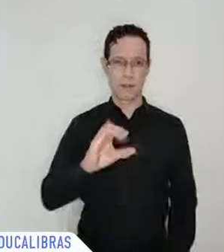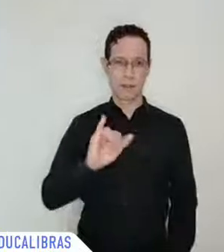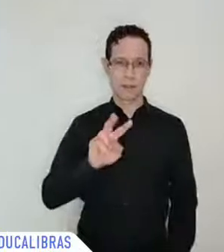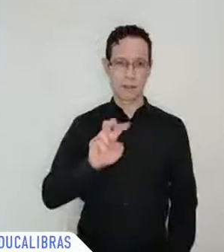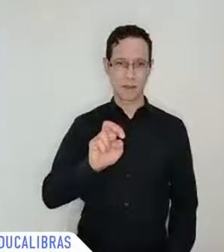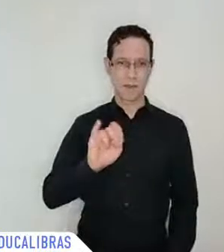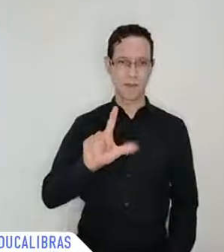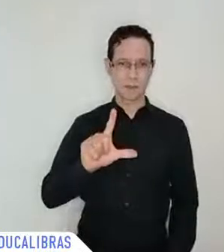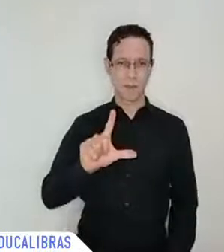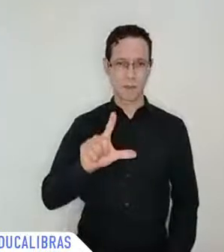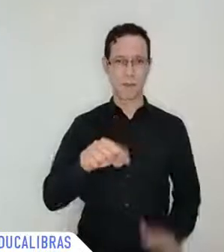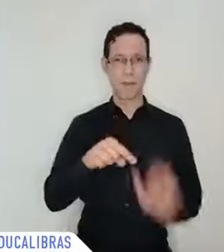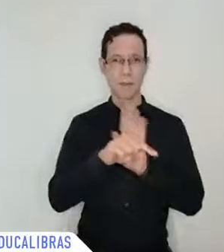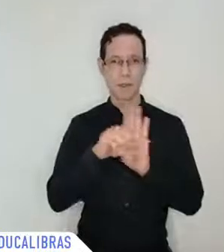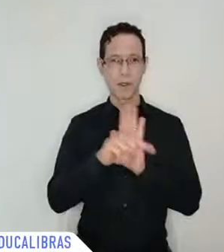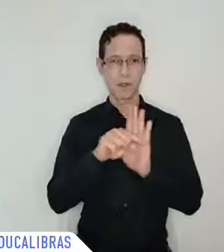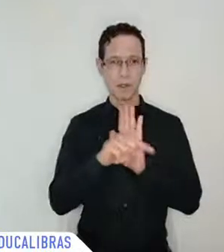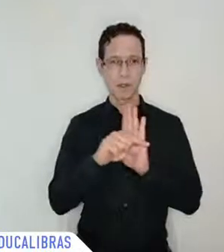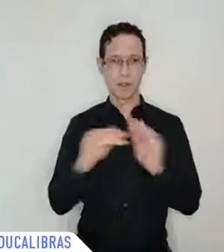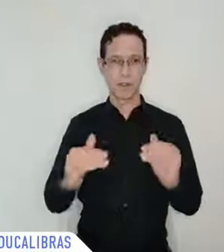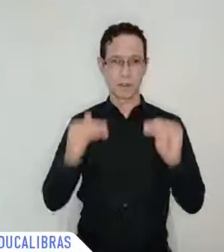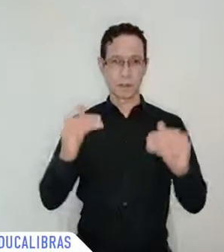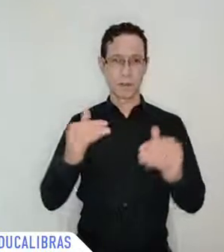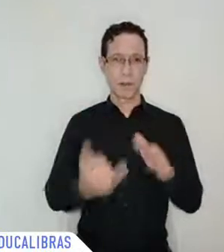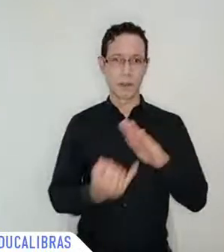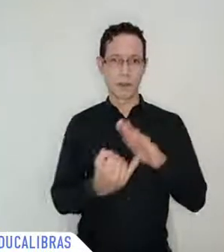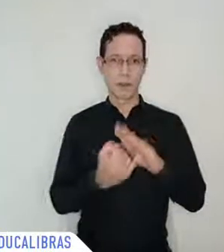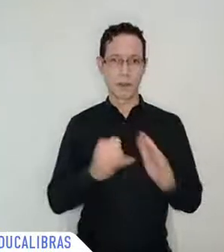Renata Giannini, she is representing the civil society.